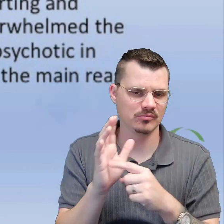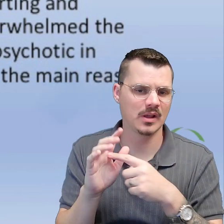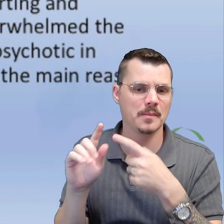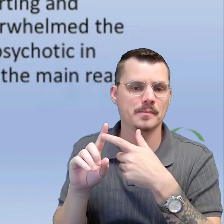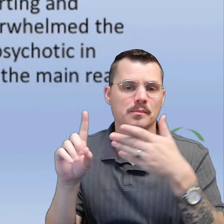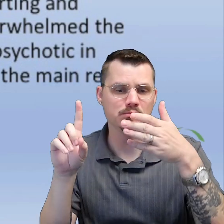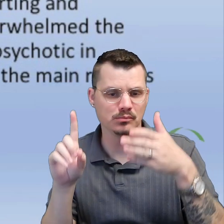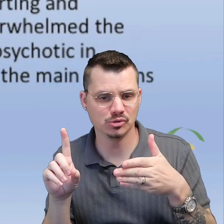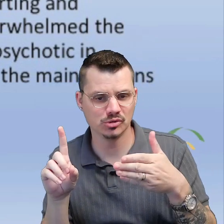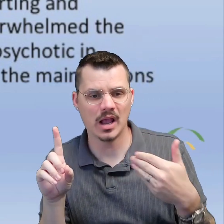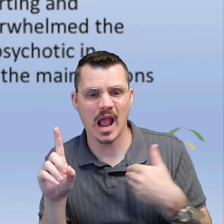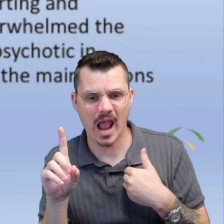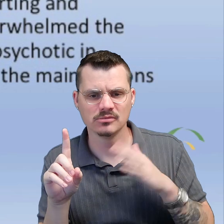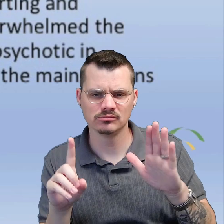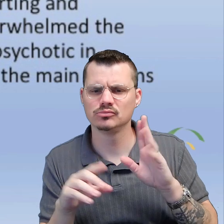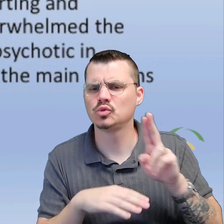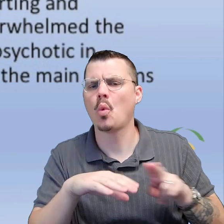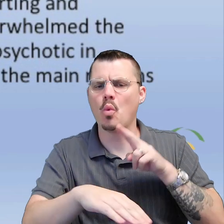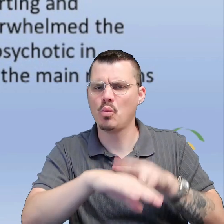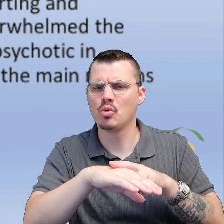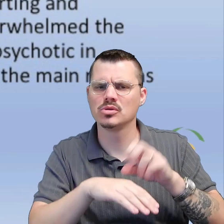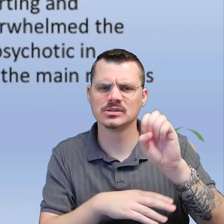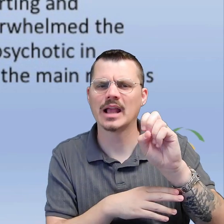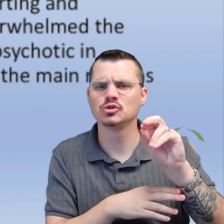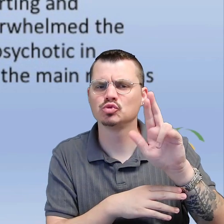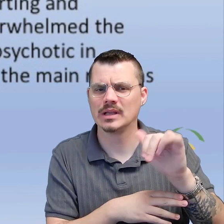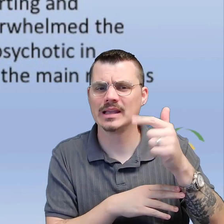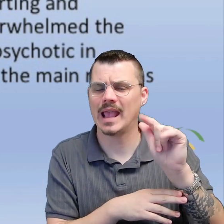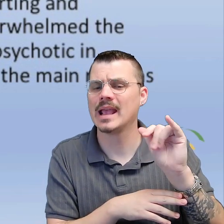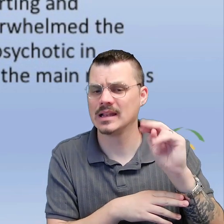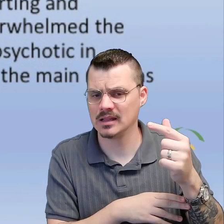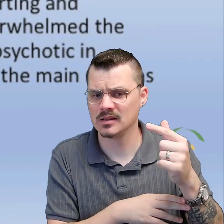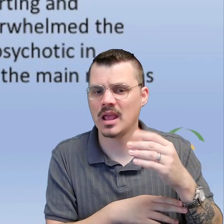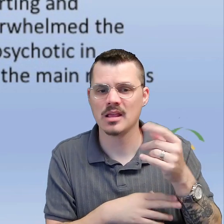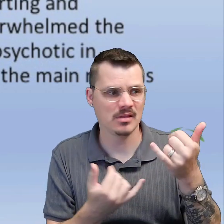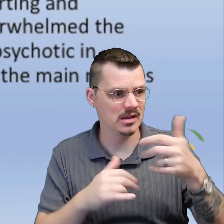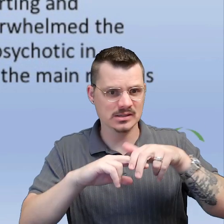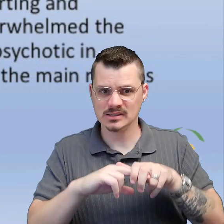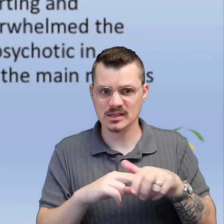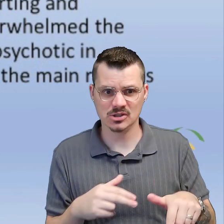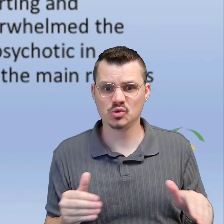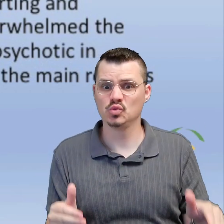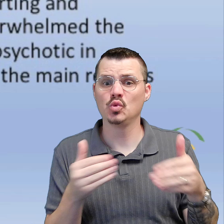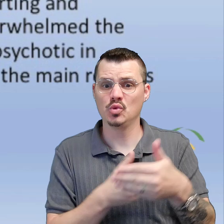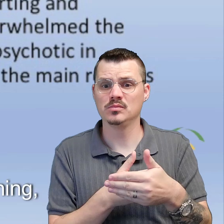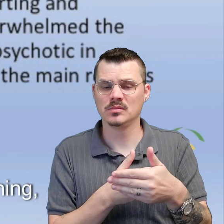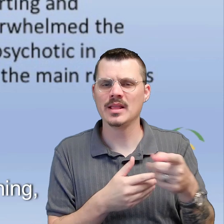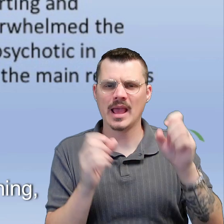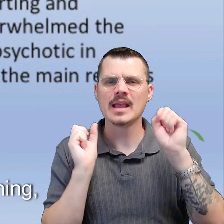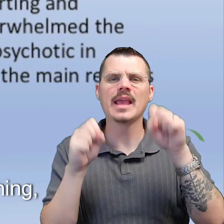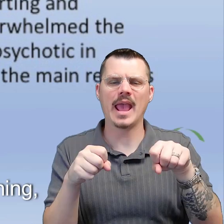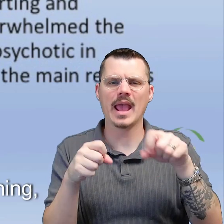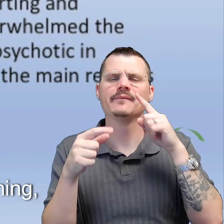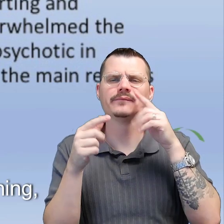So if a person has typical, ordinary sensory gating, and they're sitting in this room, they are